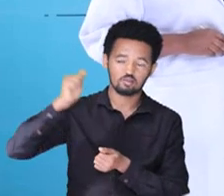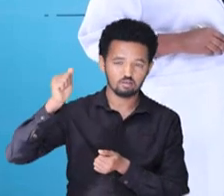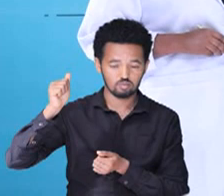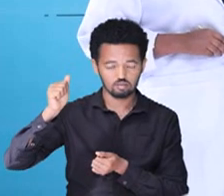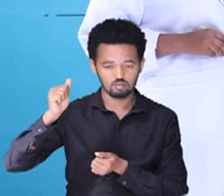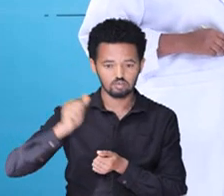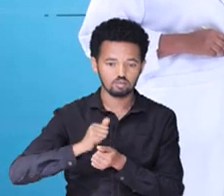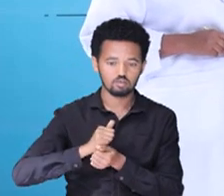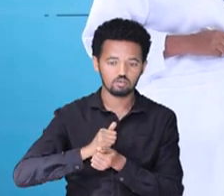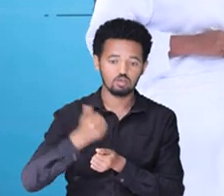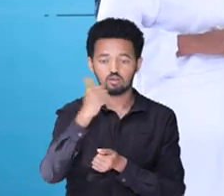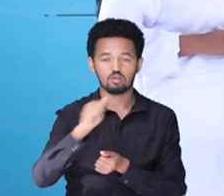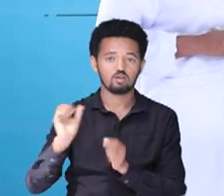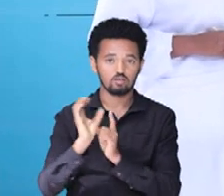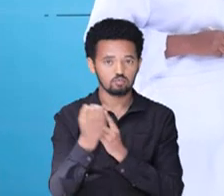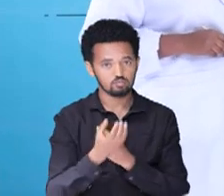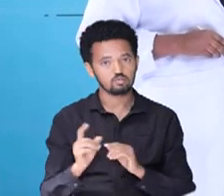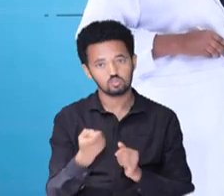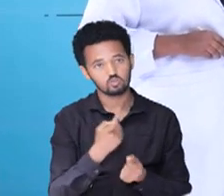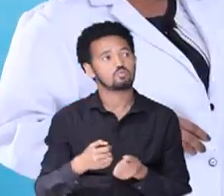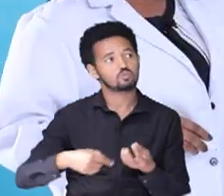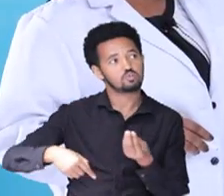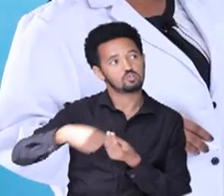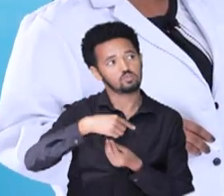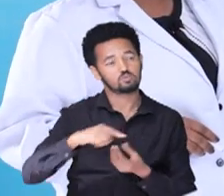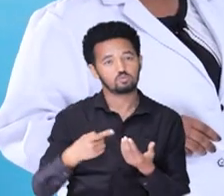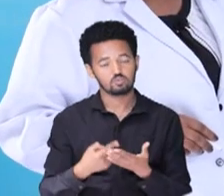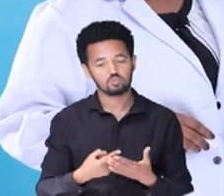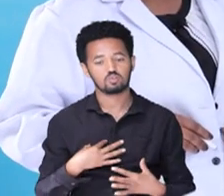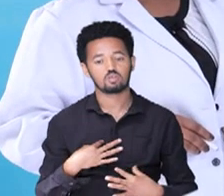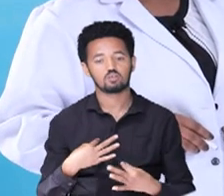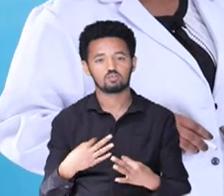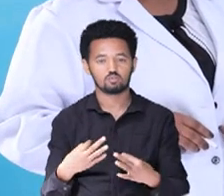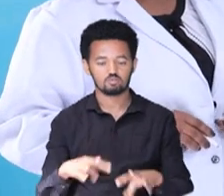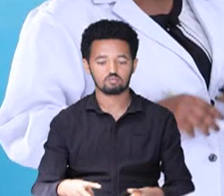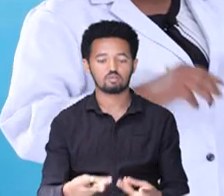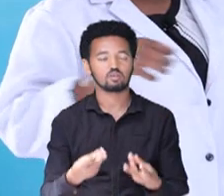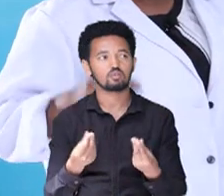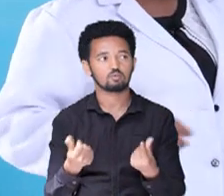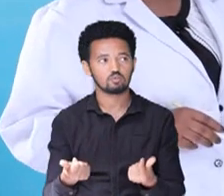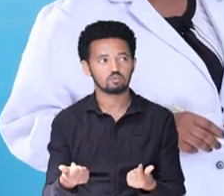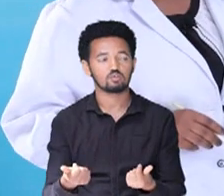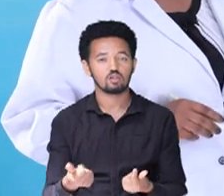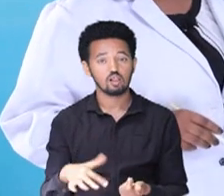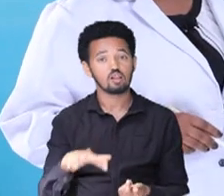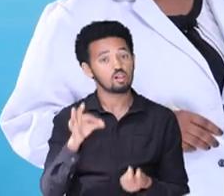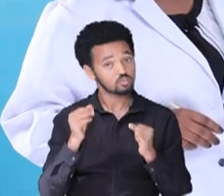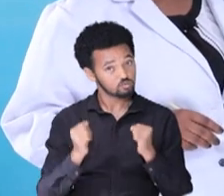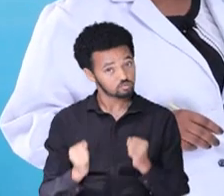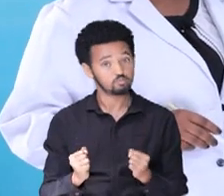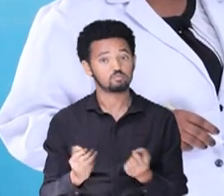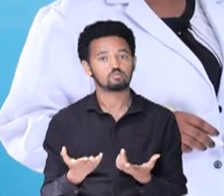of African soil is hydromorphic soil. This type of soil mostly found